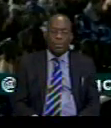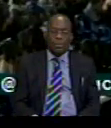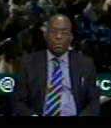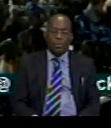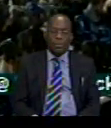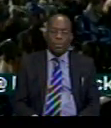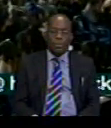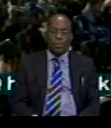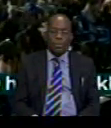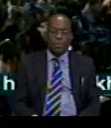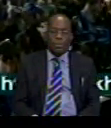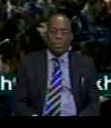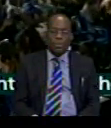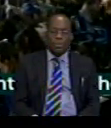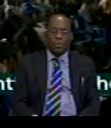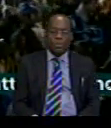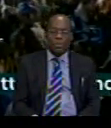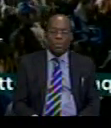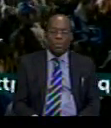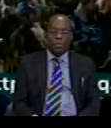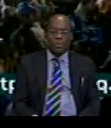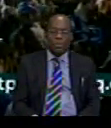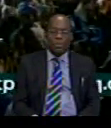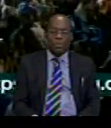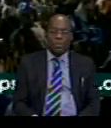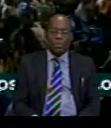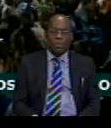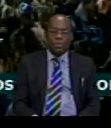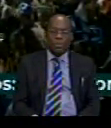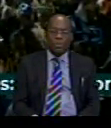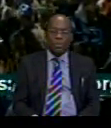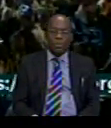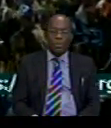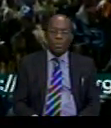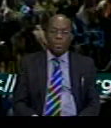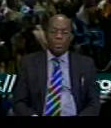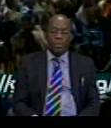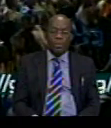Tammy Dakman, I am Sunamlo. Get your yak.